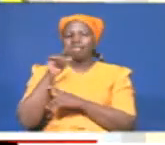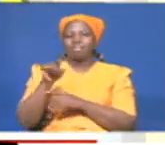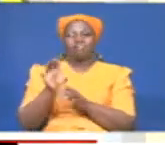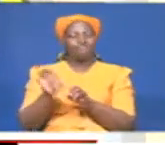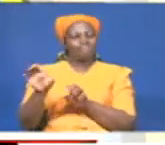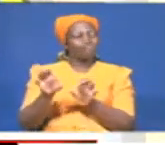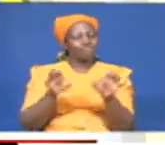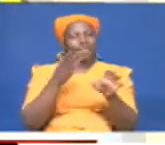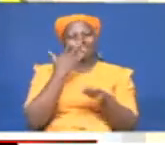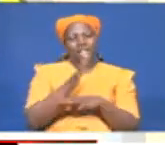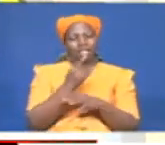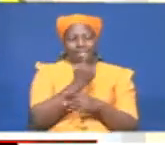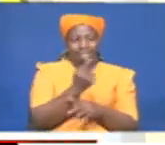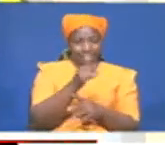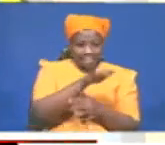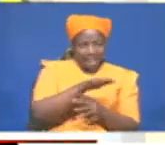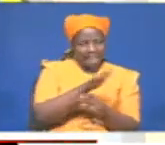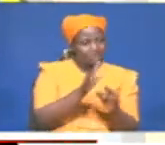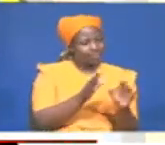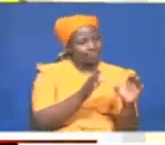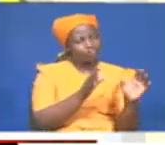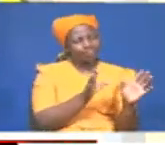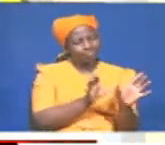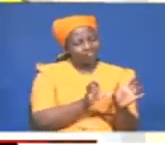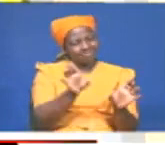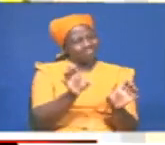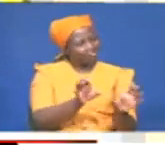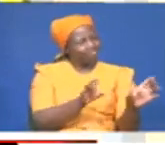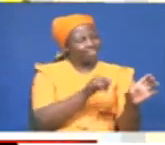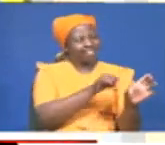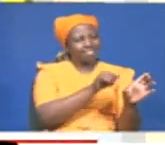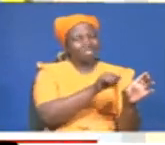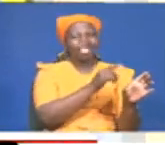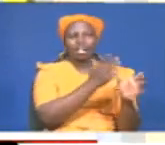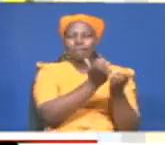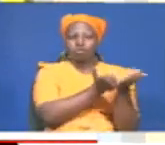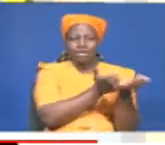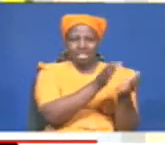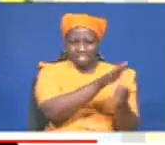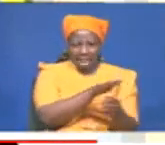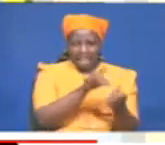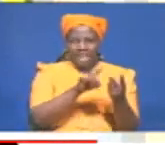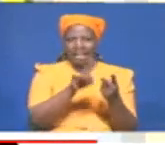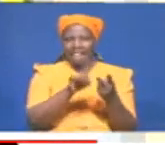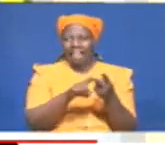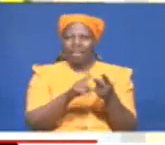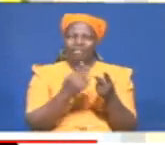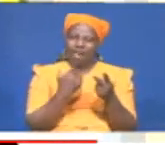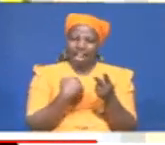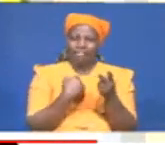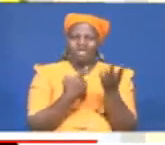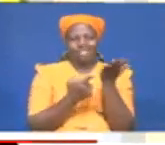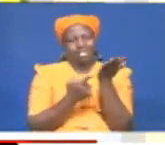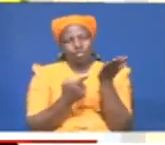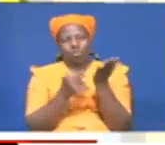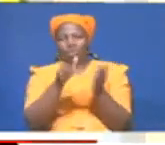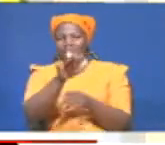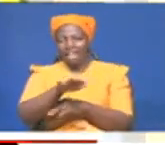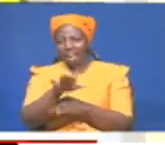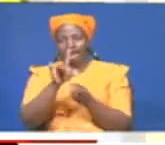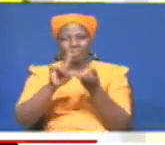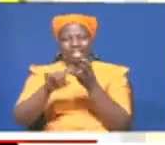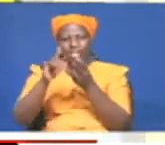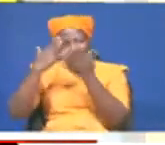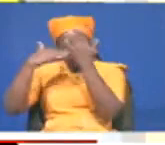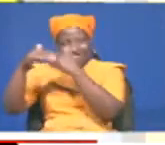for specific activities, from commercial zones, mixed use. We have a technology zone, university